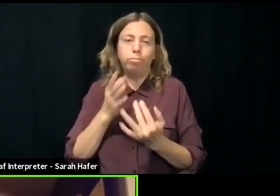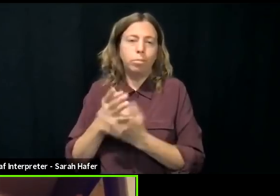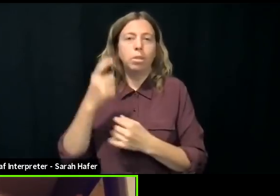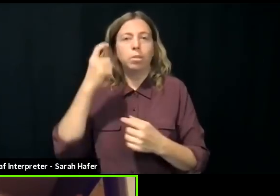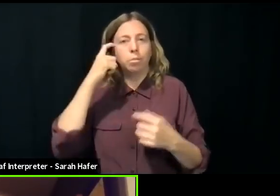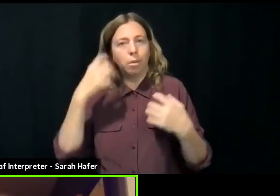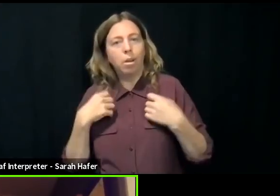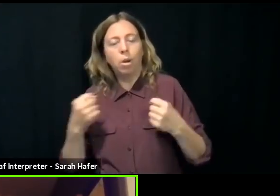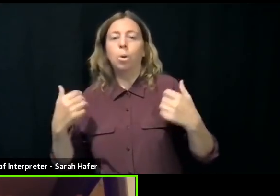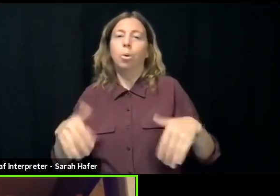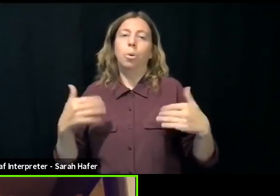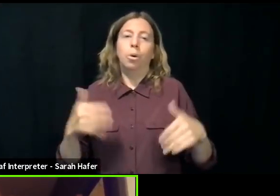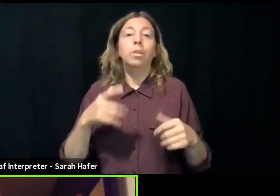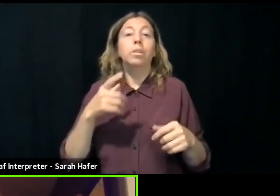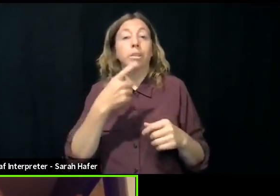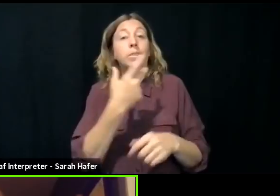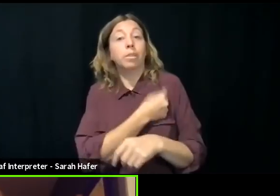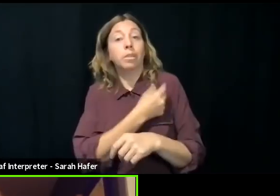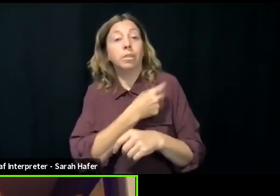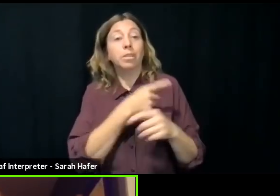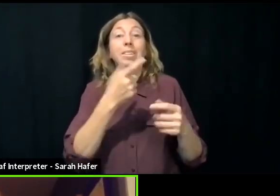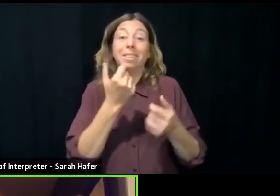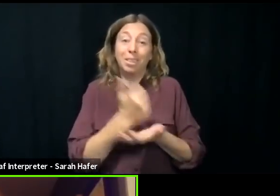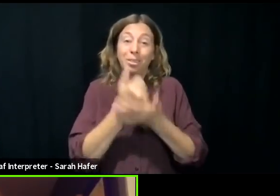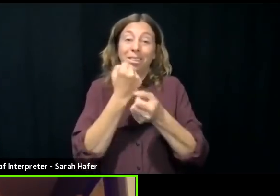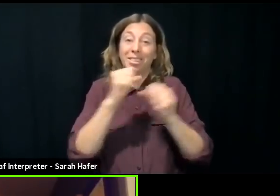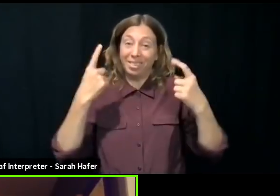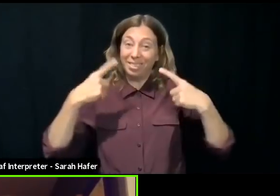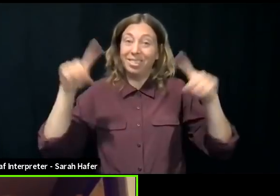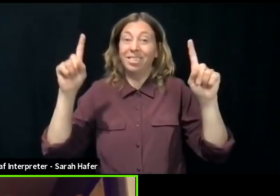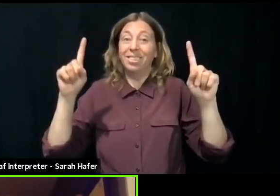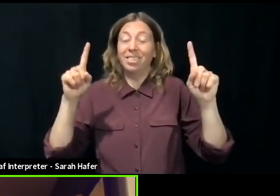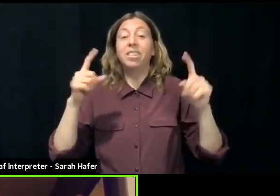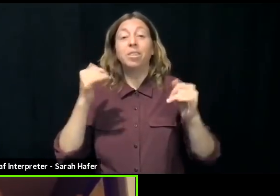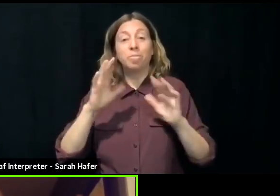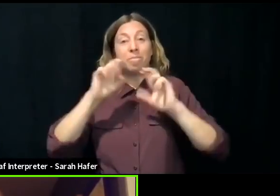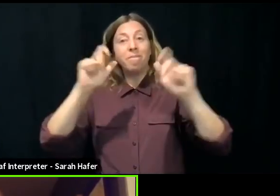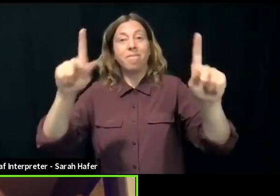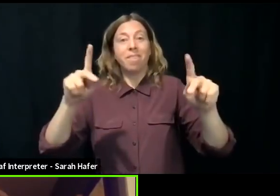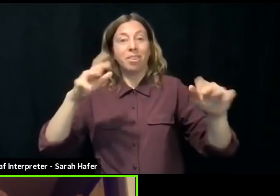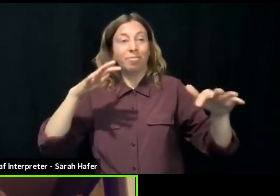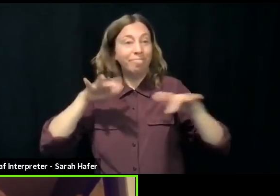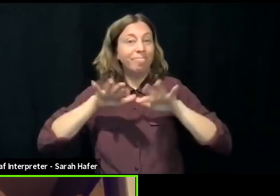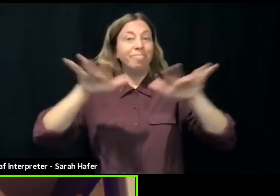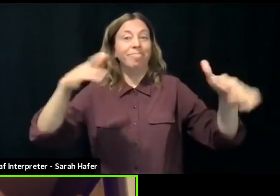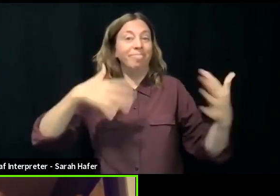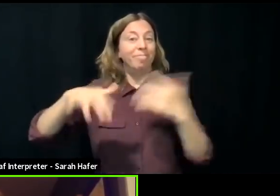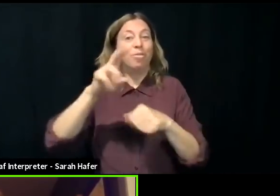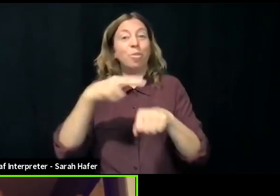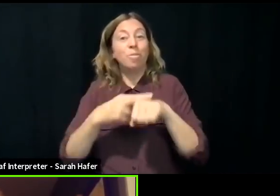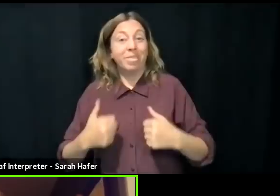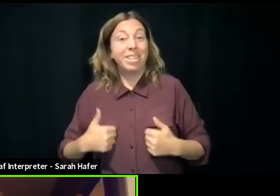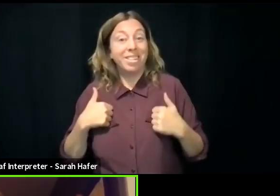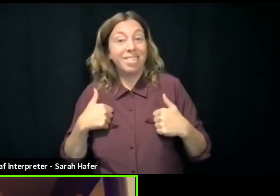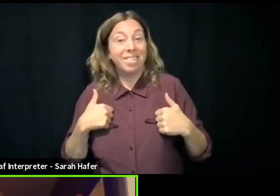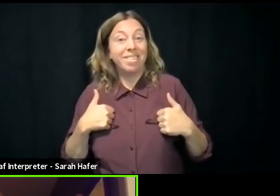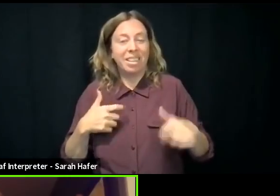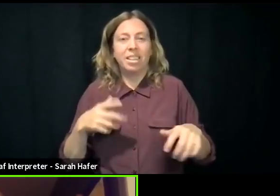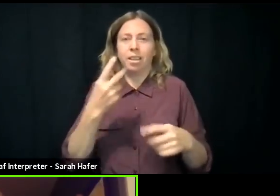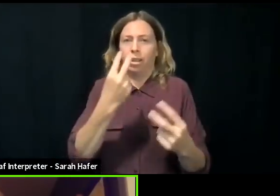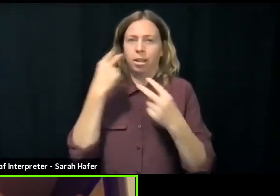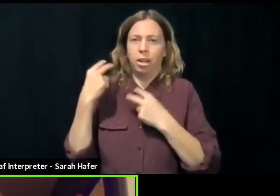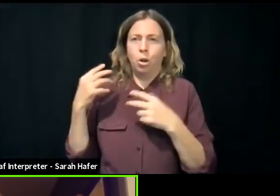and safe, we know this is our way back to a more normal life, back to the way things were in 2019. So if you've been